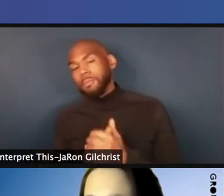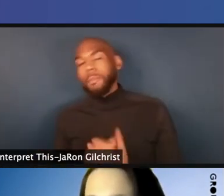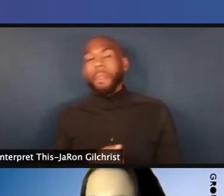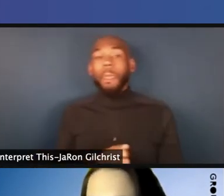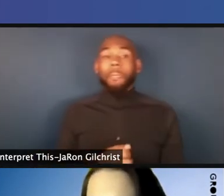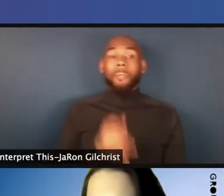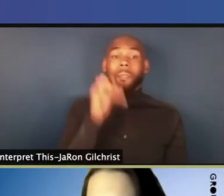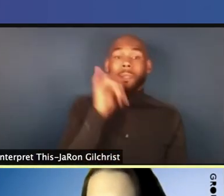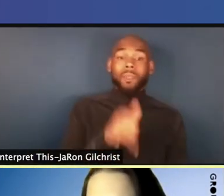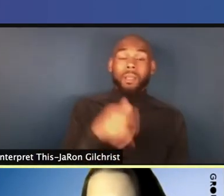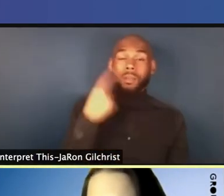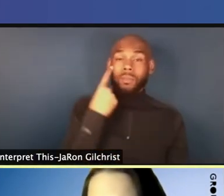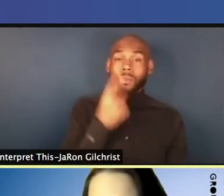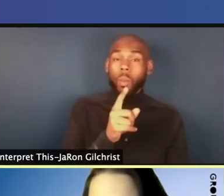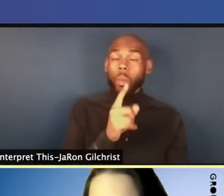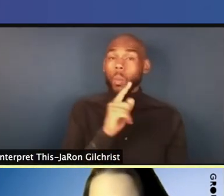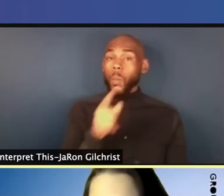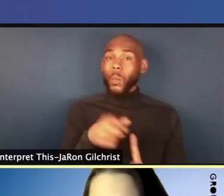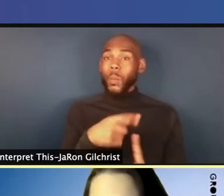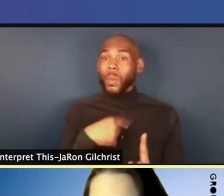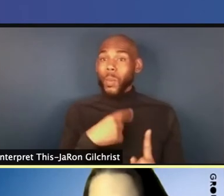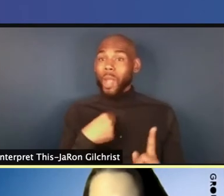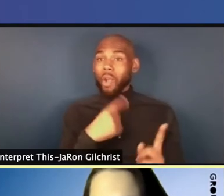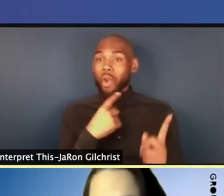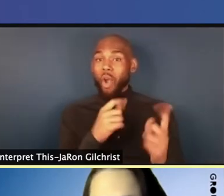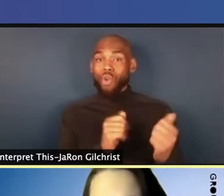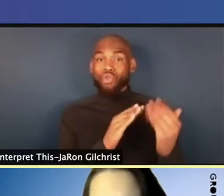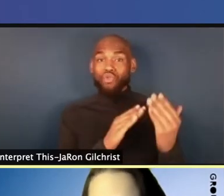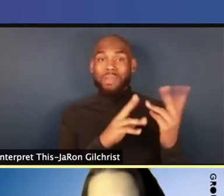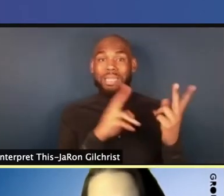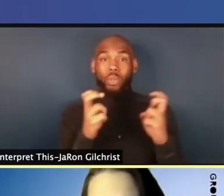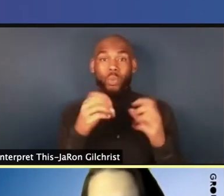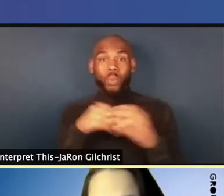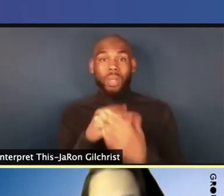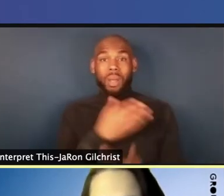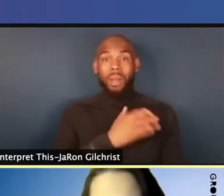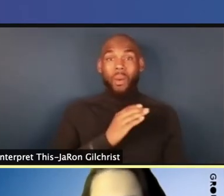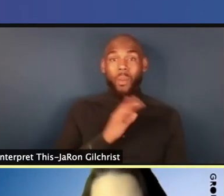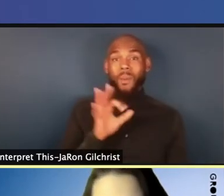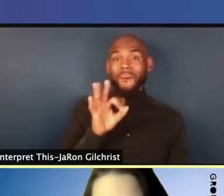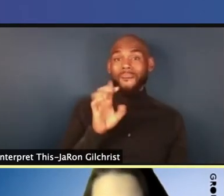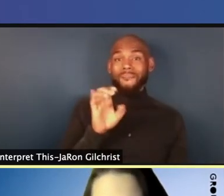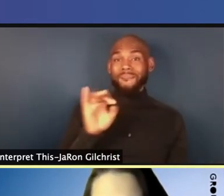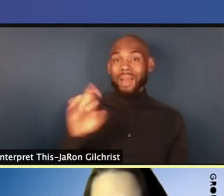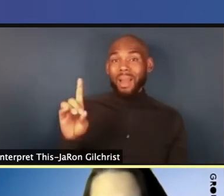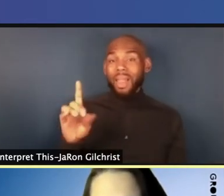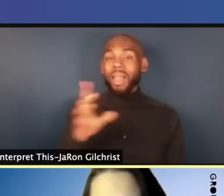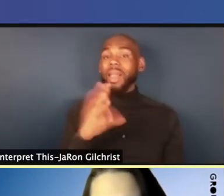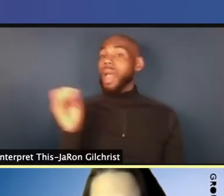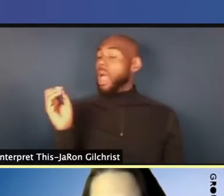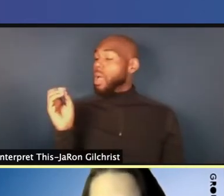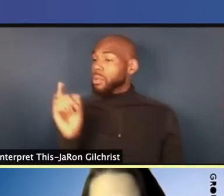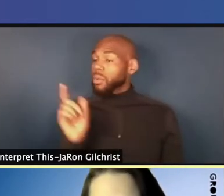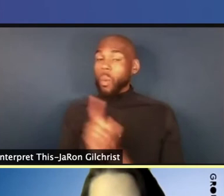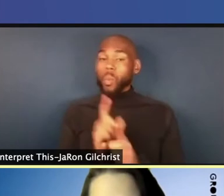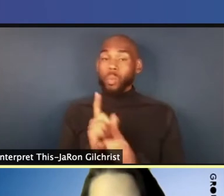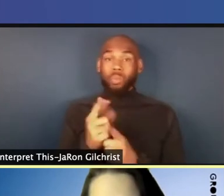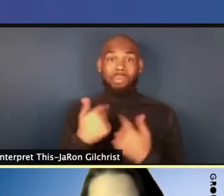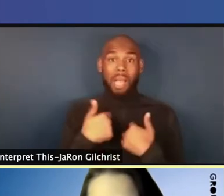that goes for when we're addressing issues within the field. And also, I tend